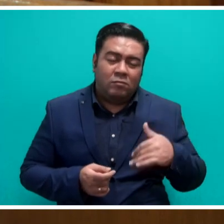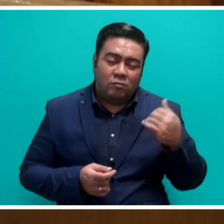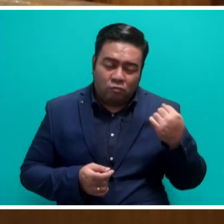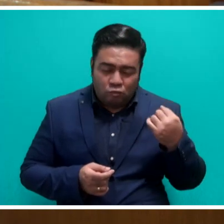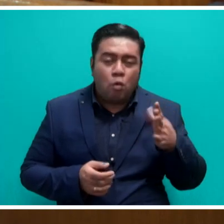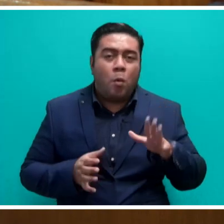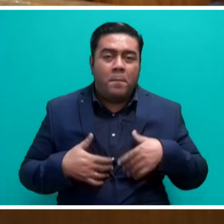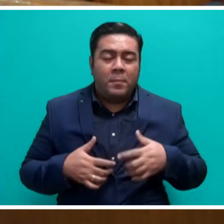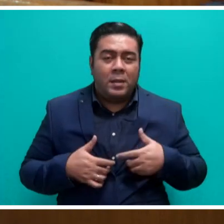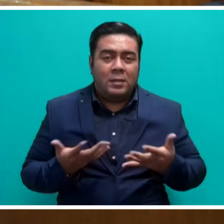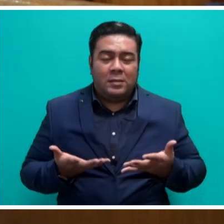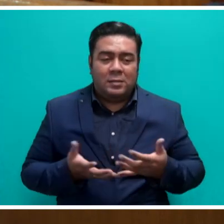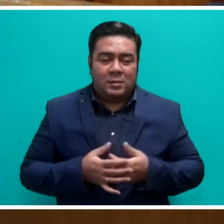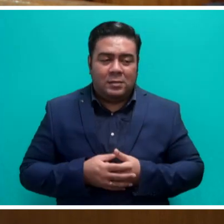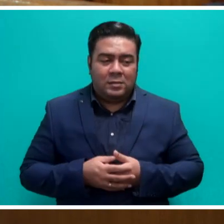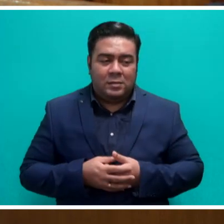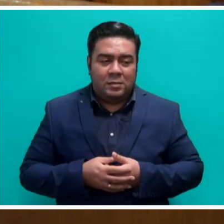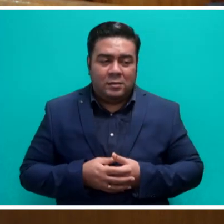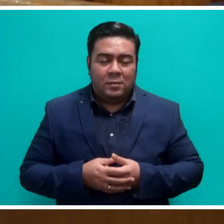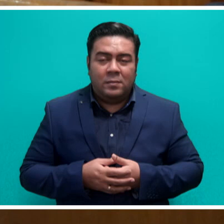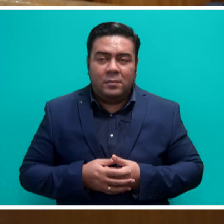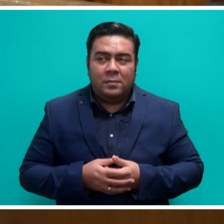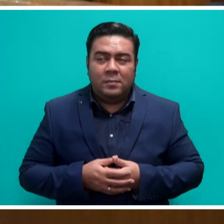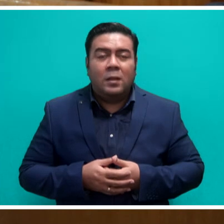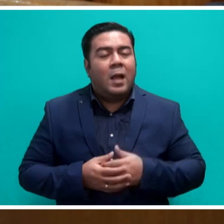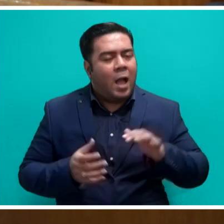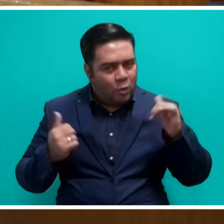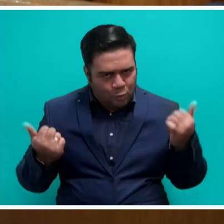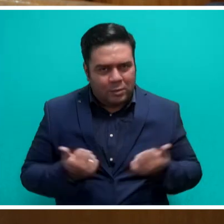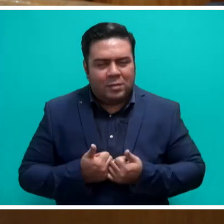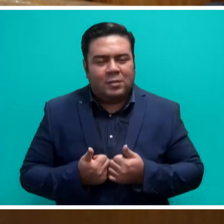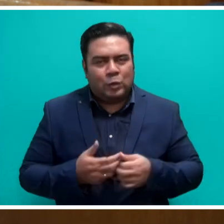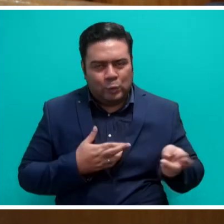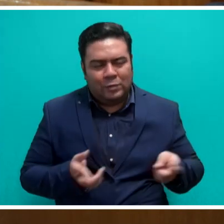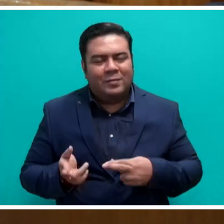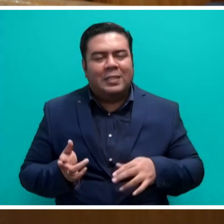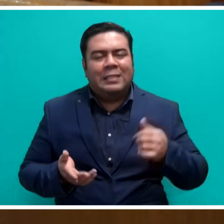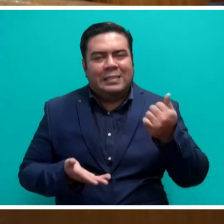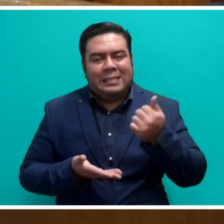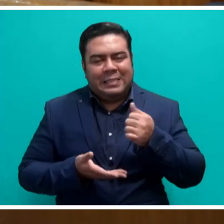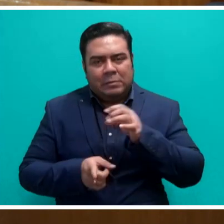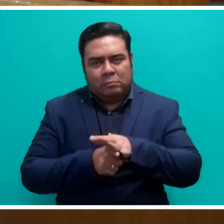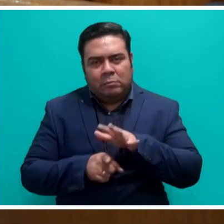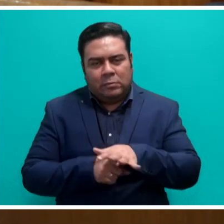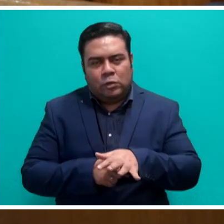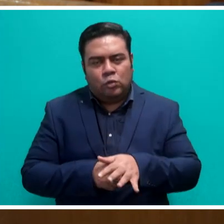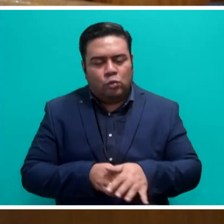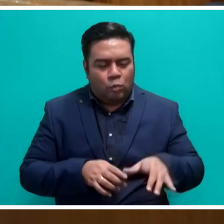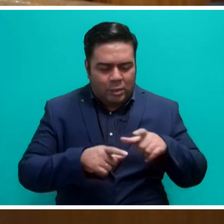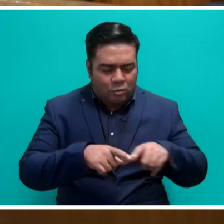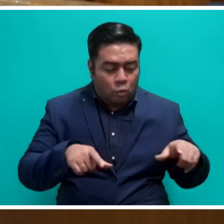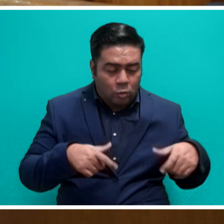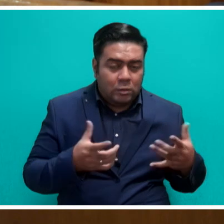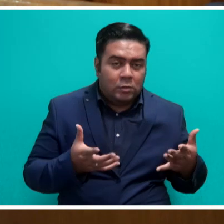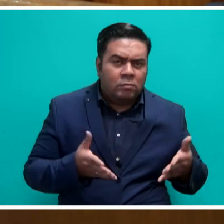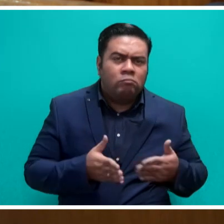the responses provided by Mr. Sanim, agreed to refer the allegations to a tribunal composed